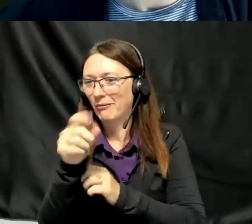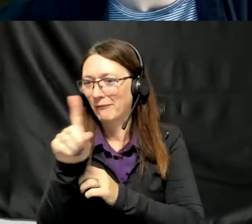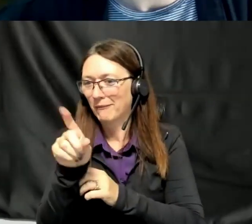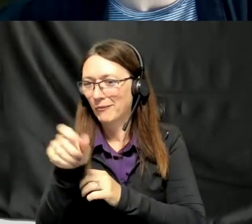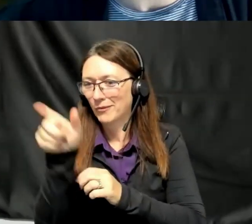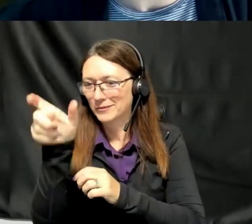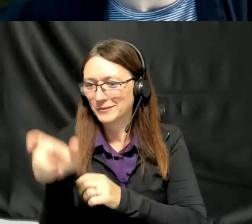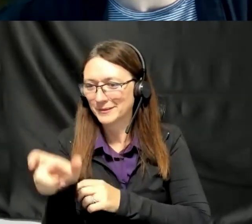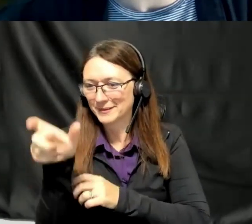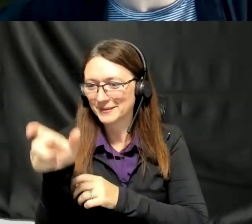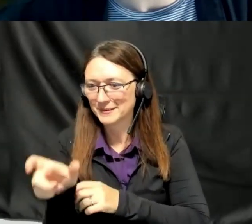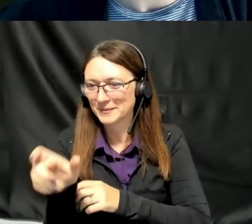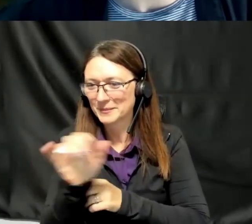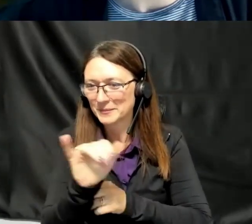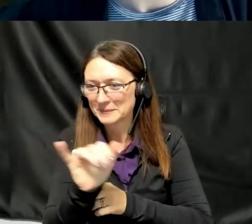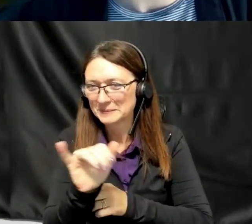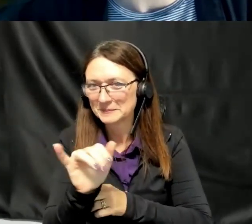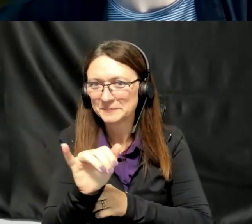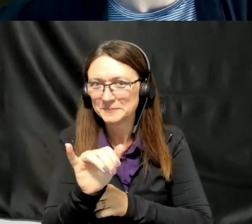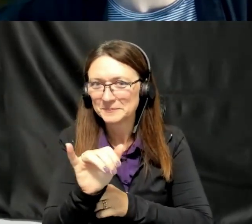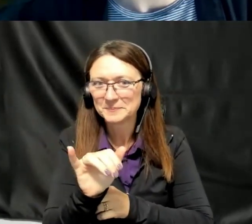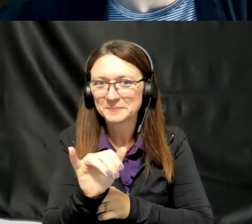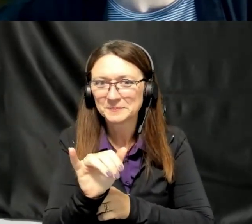there um,